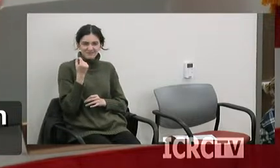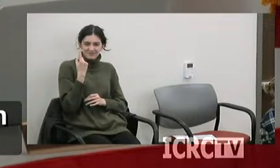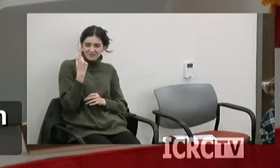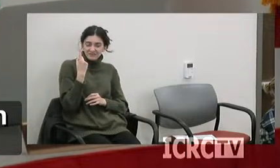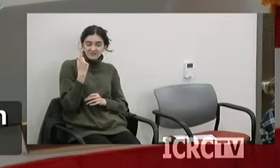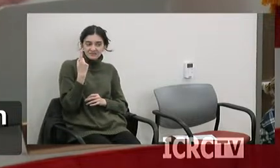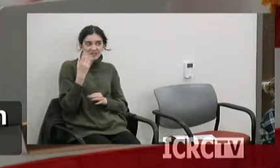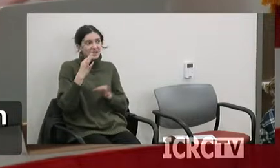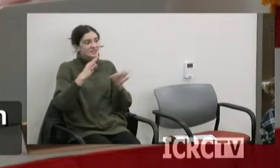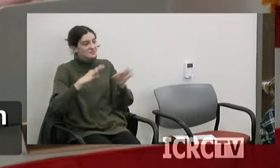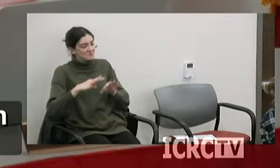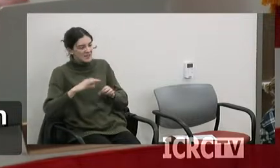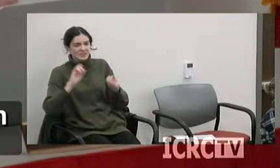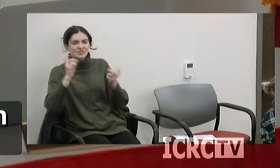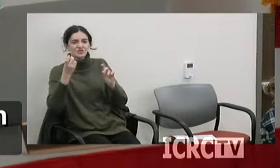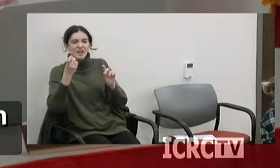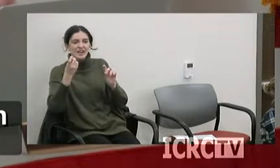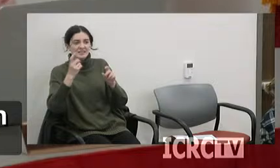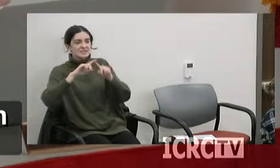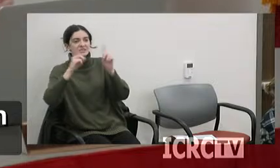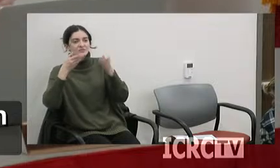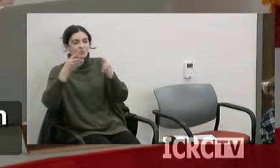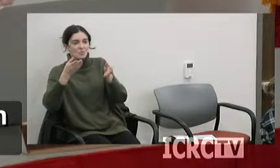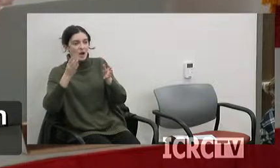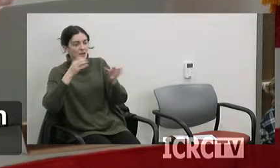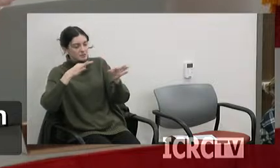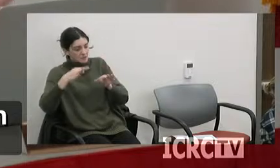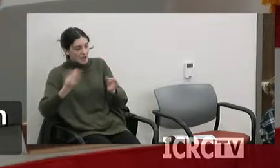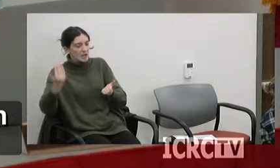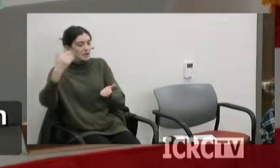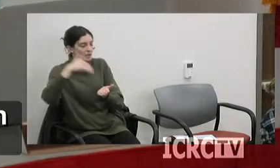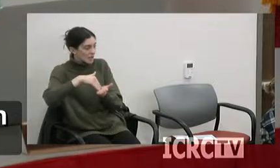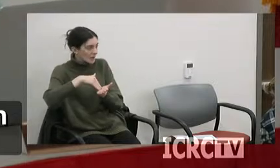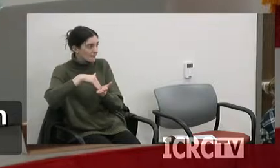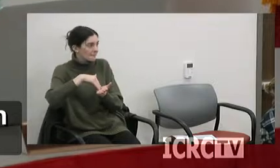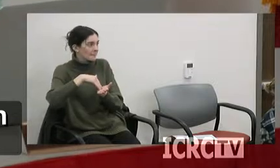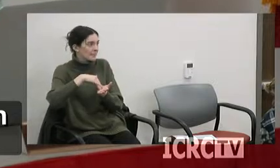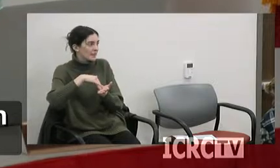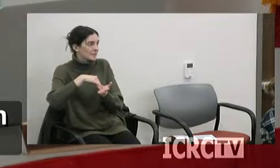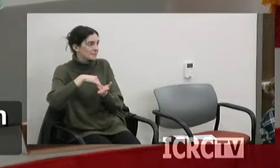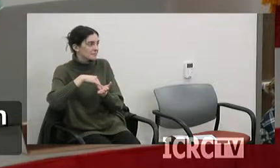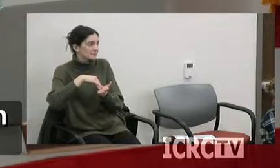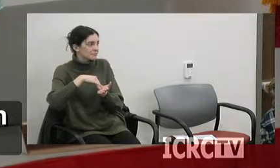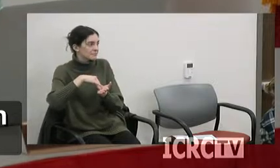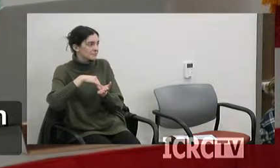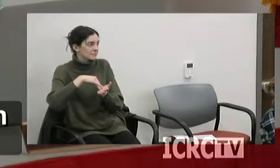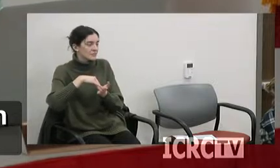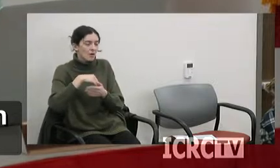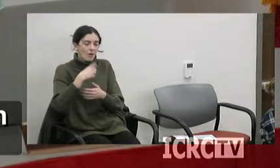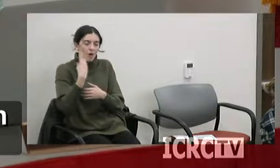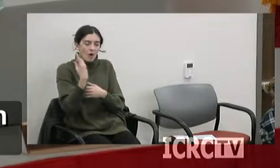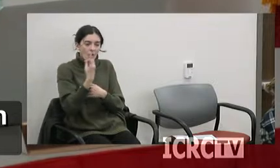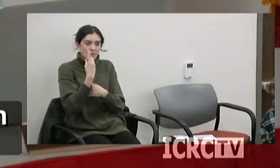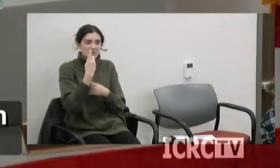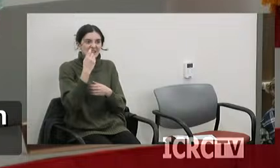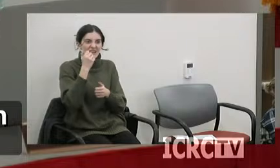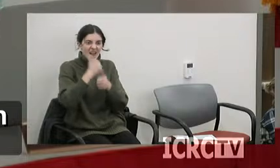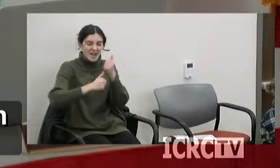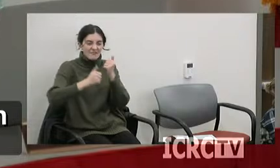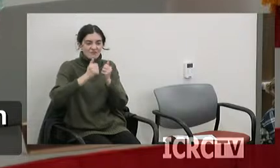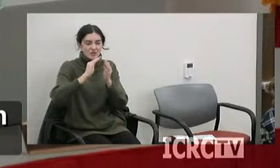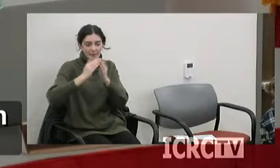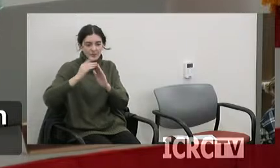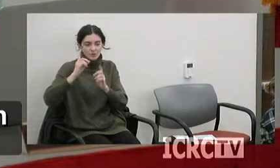would explain it in a different way until they understood it. He always took every question from the community, and he